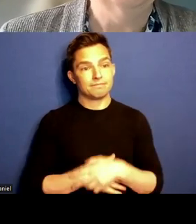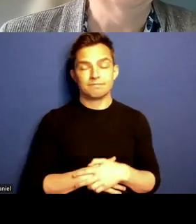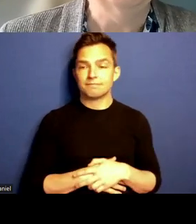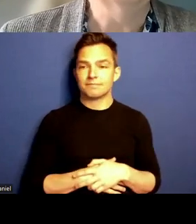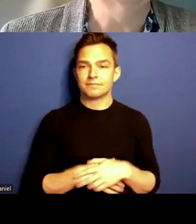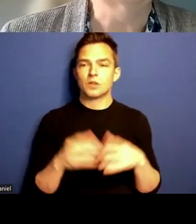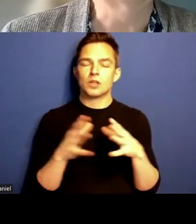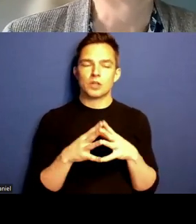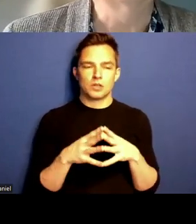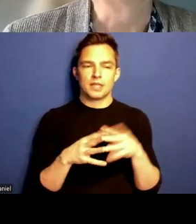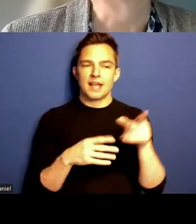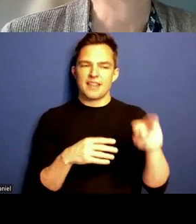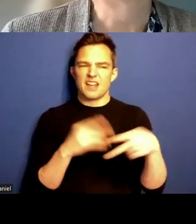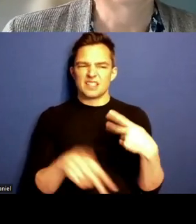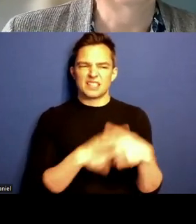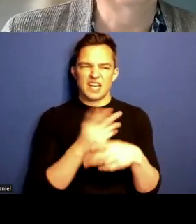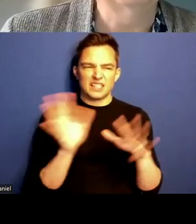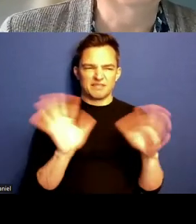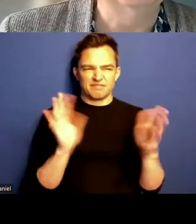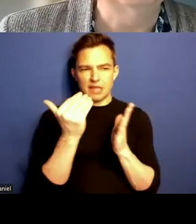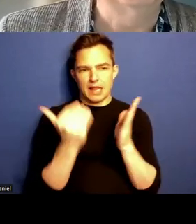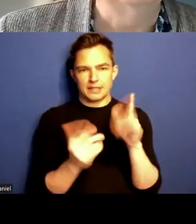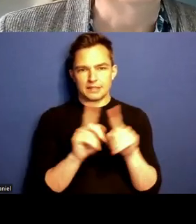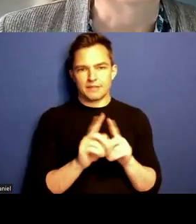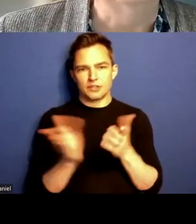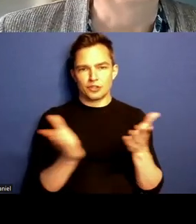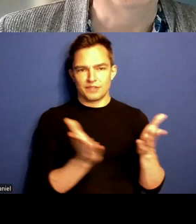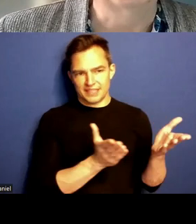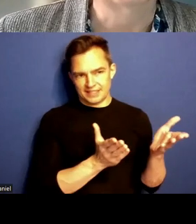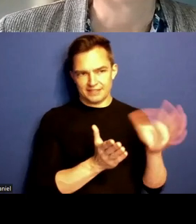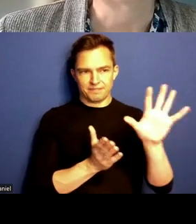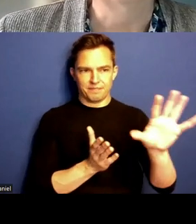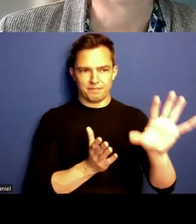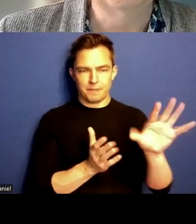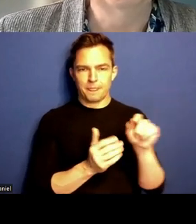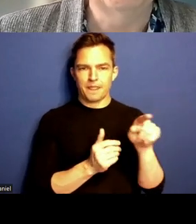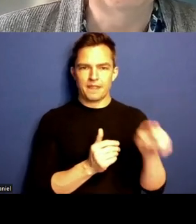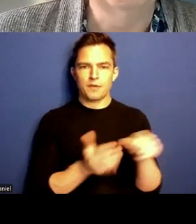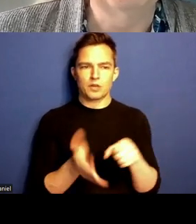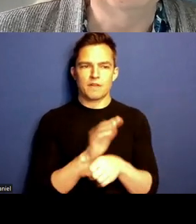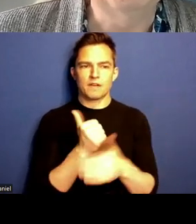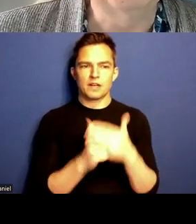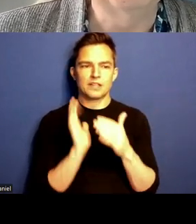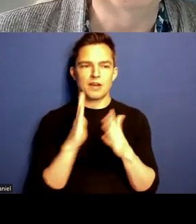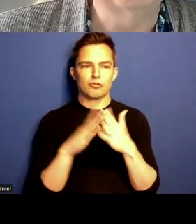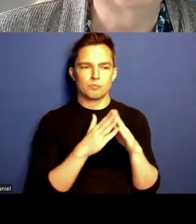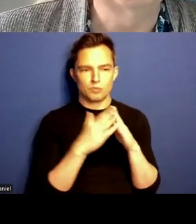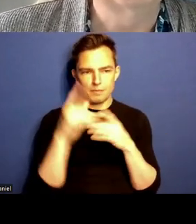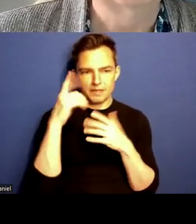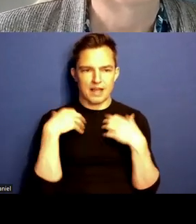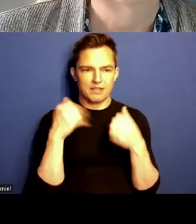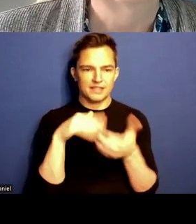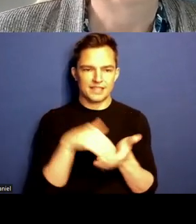So here's the kind of the list of services that were covered under our community mental health